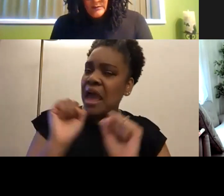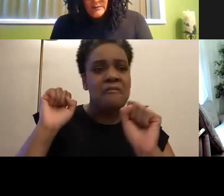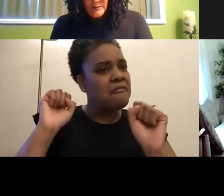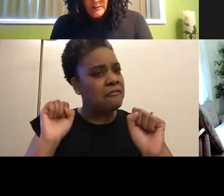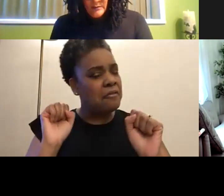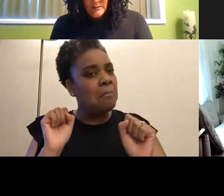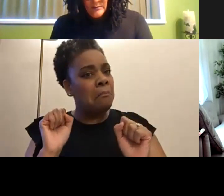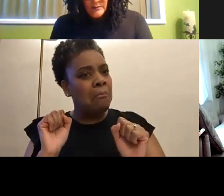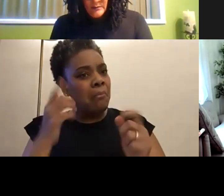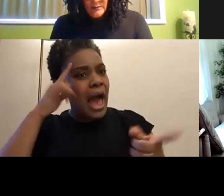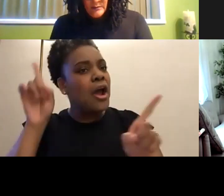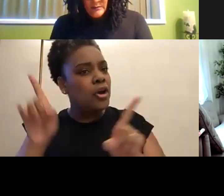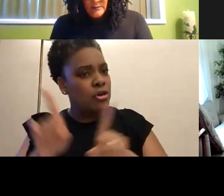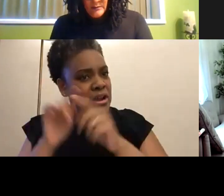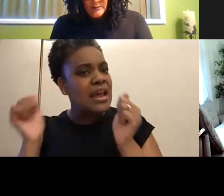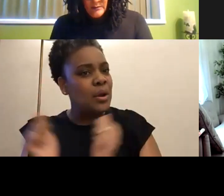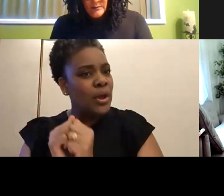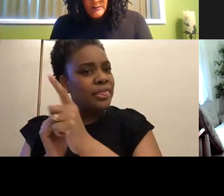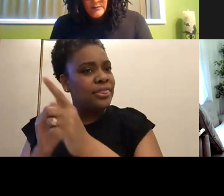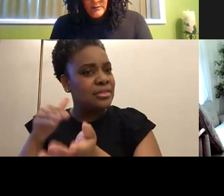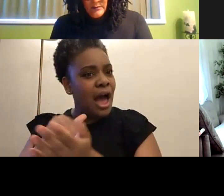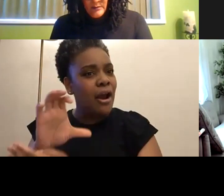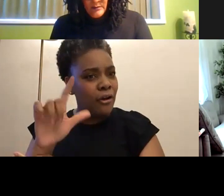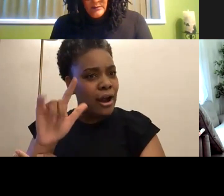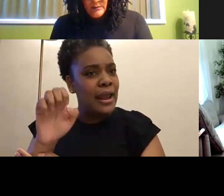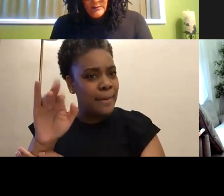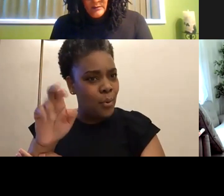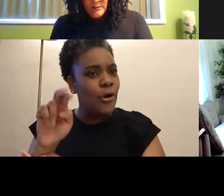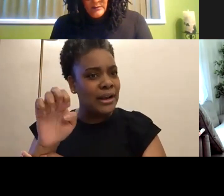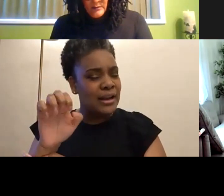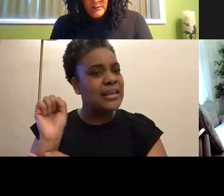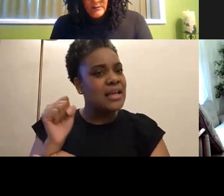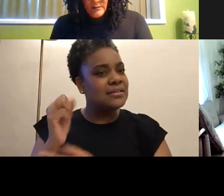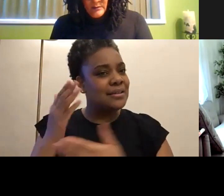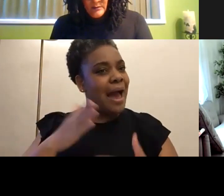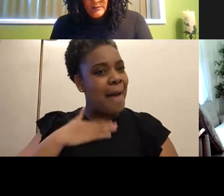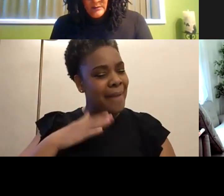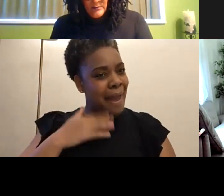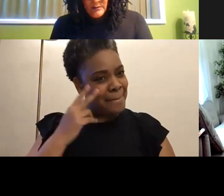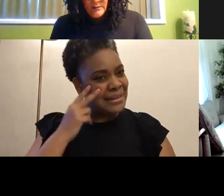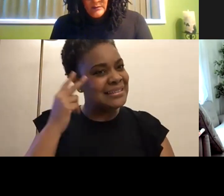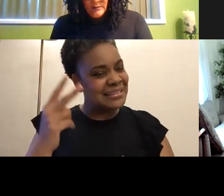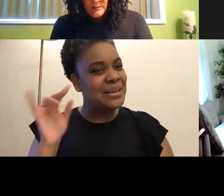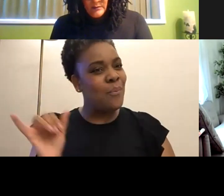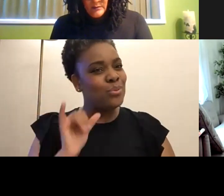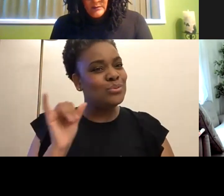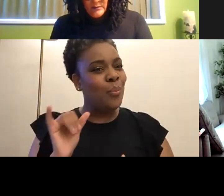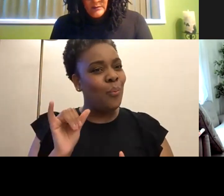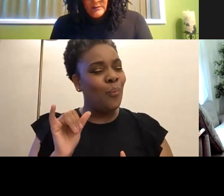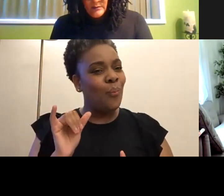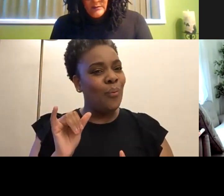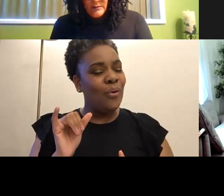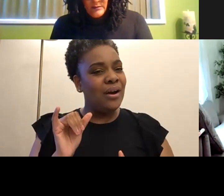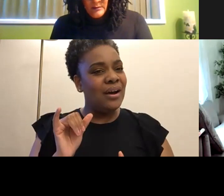agree with Dr. Clayborne's assessment there. And I'm happy to see that the FDA